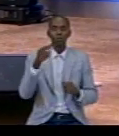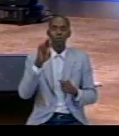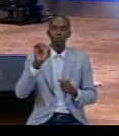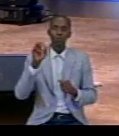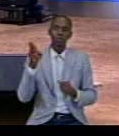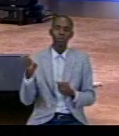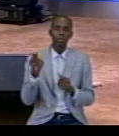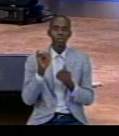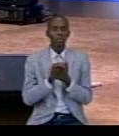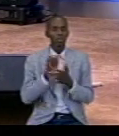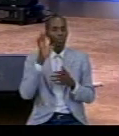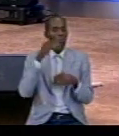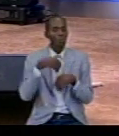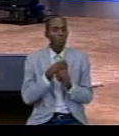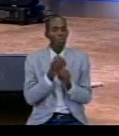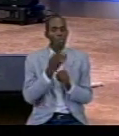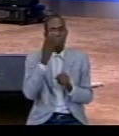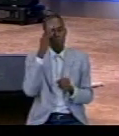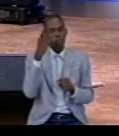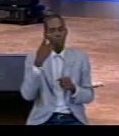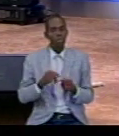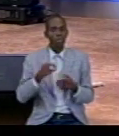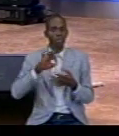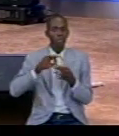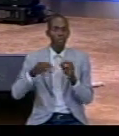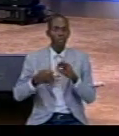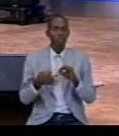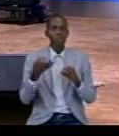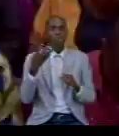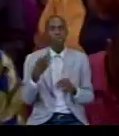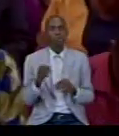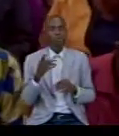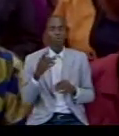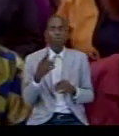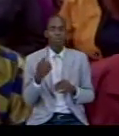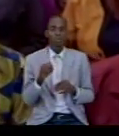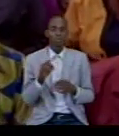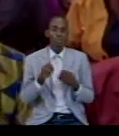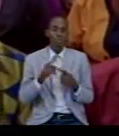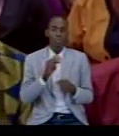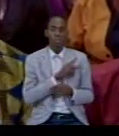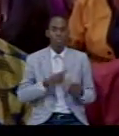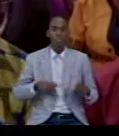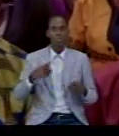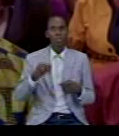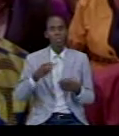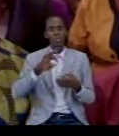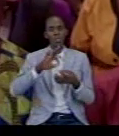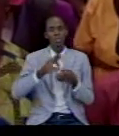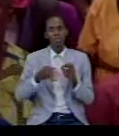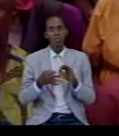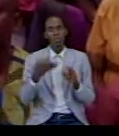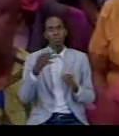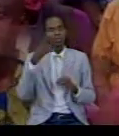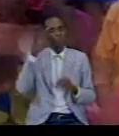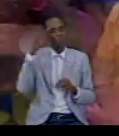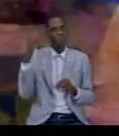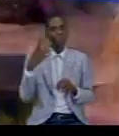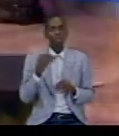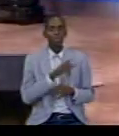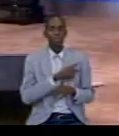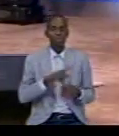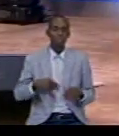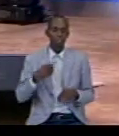king the interpretation. We're looking at verse 26. In verse 26, it says, the king answered and said to